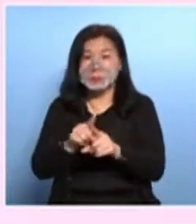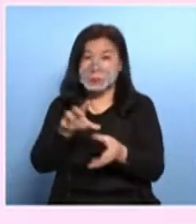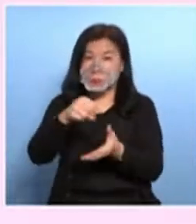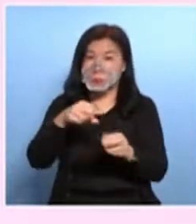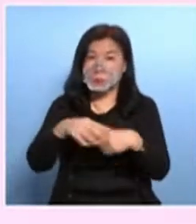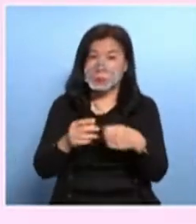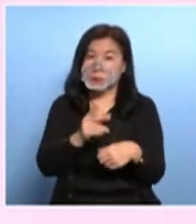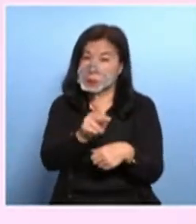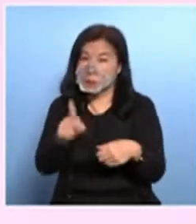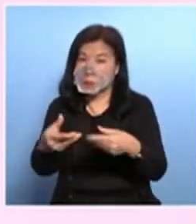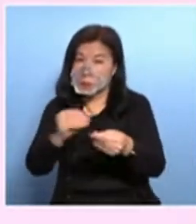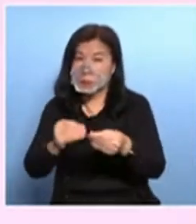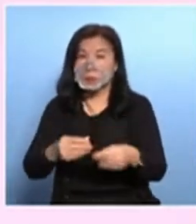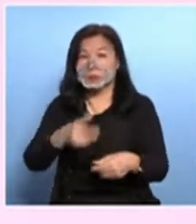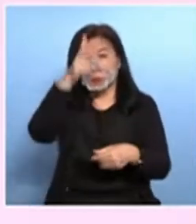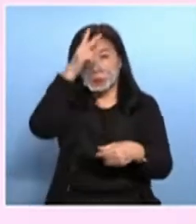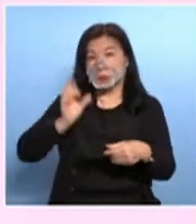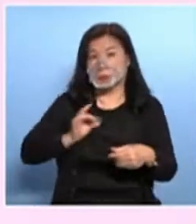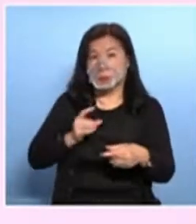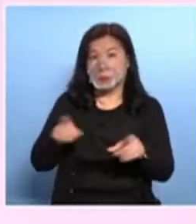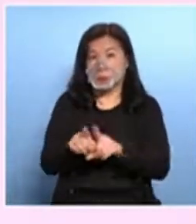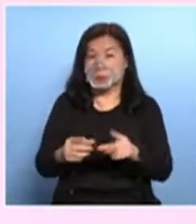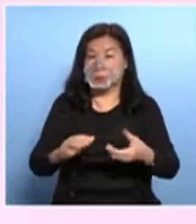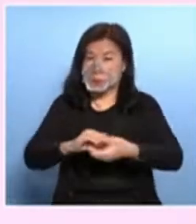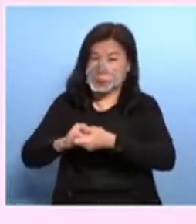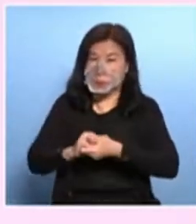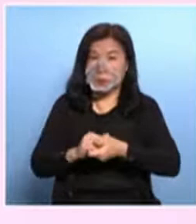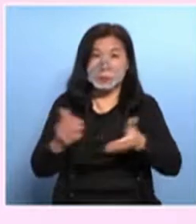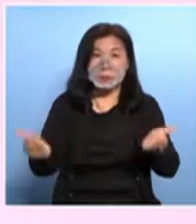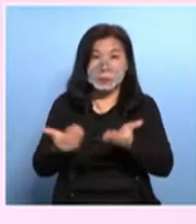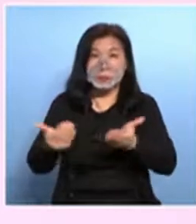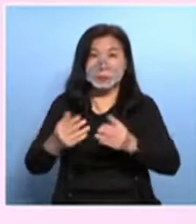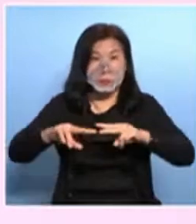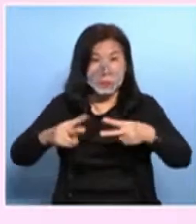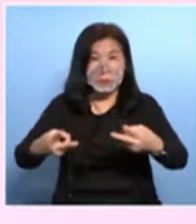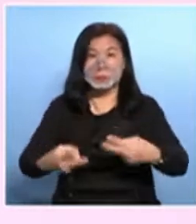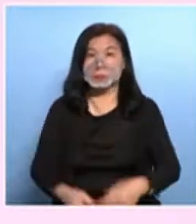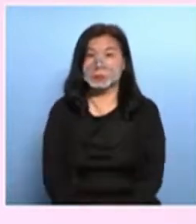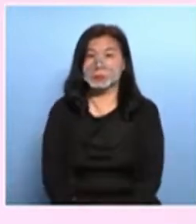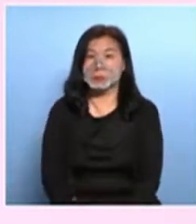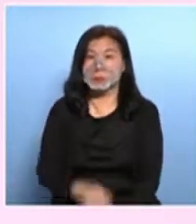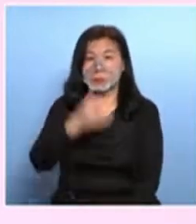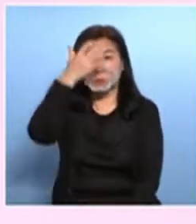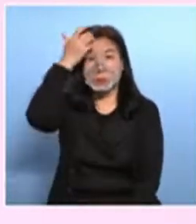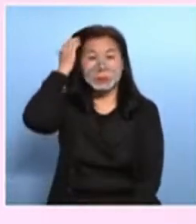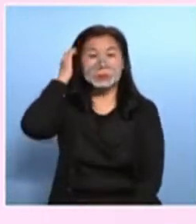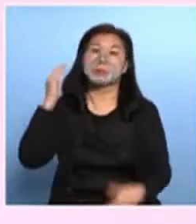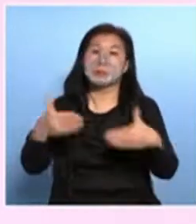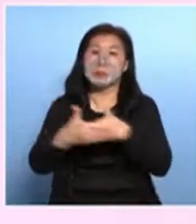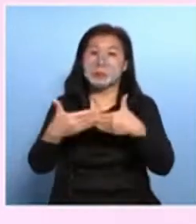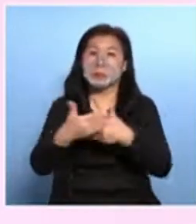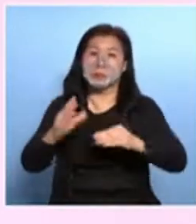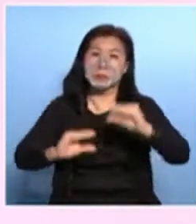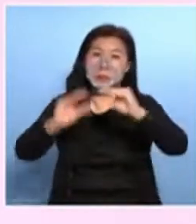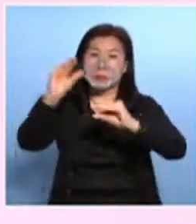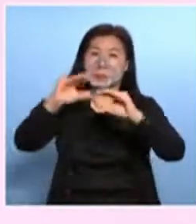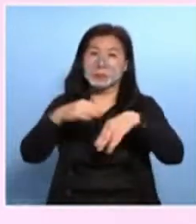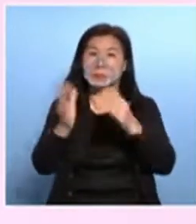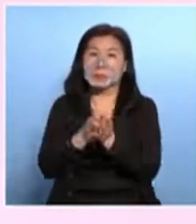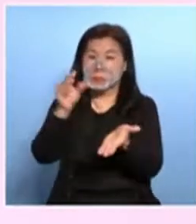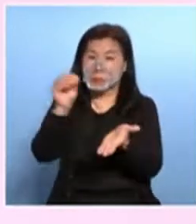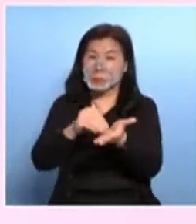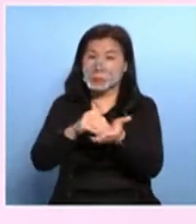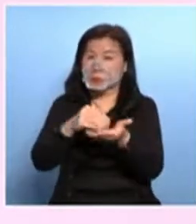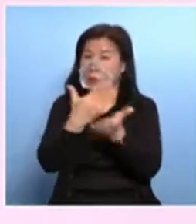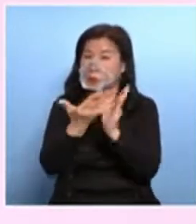financing options, including bond issuances or public-private partnerships, etc., to take forward the projects. Transport